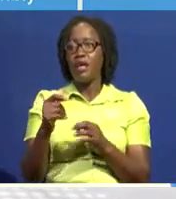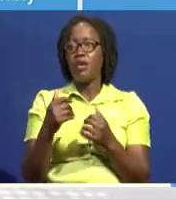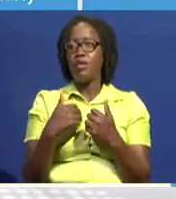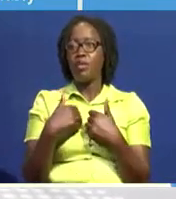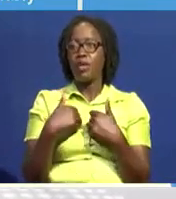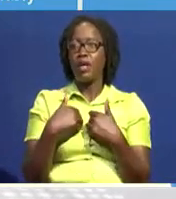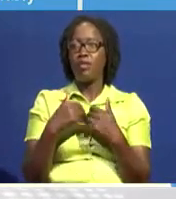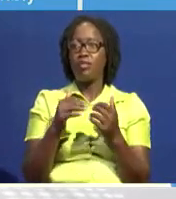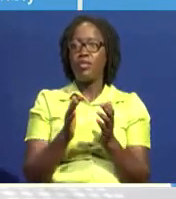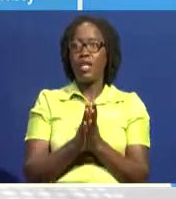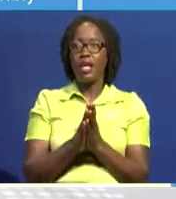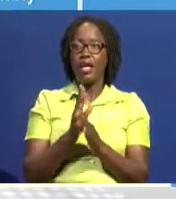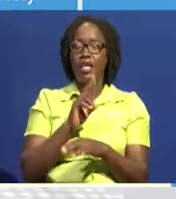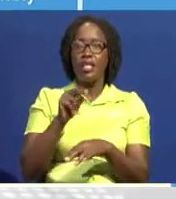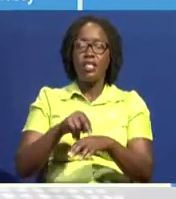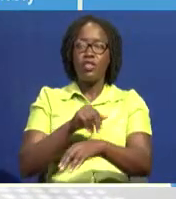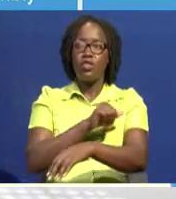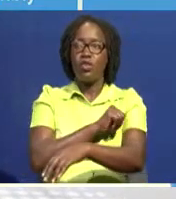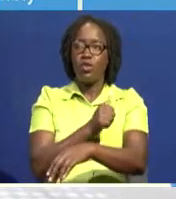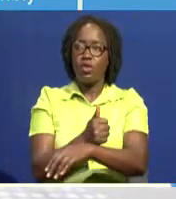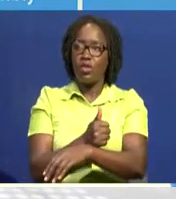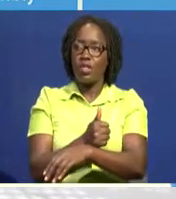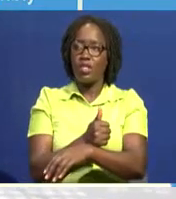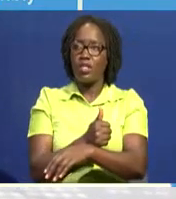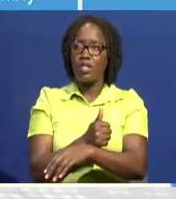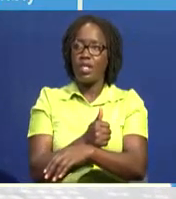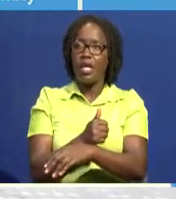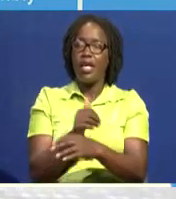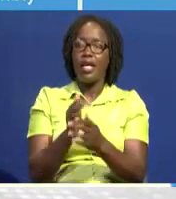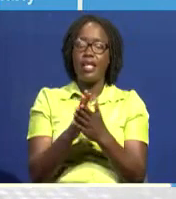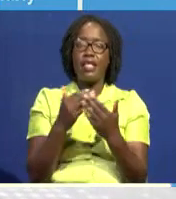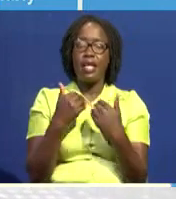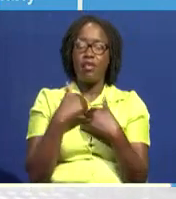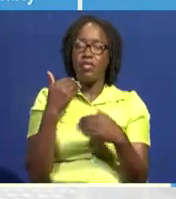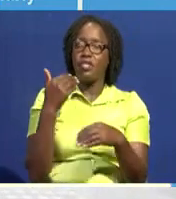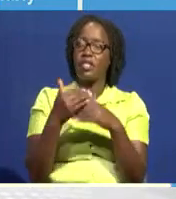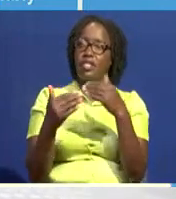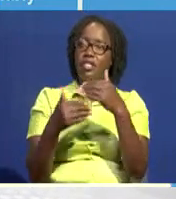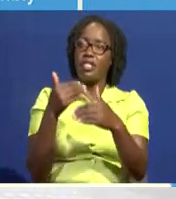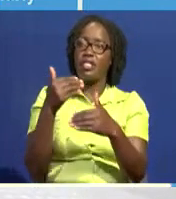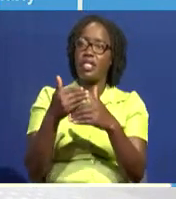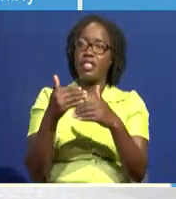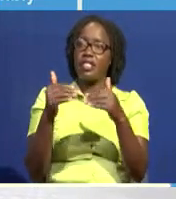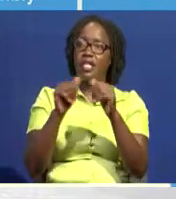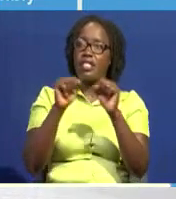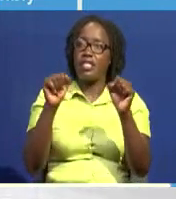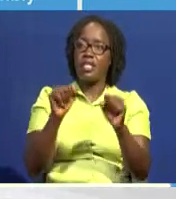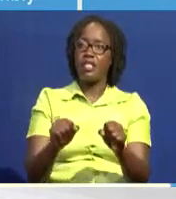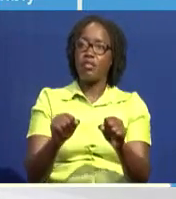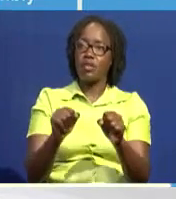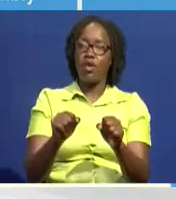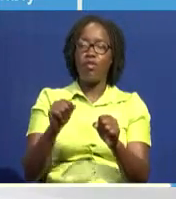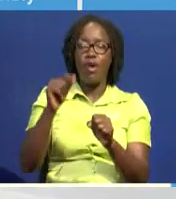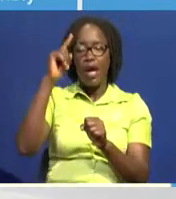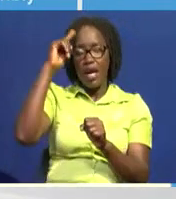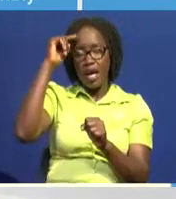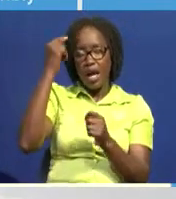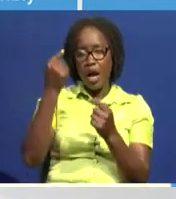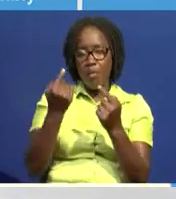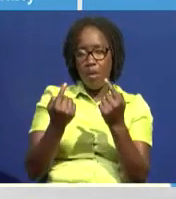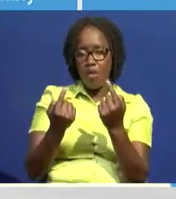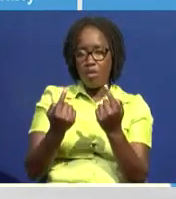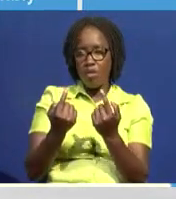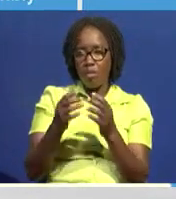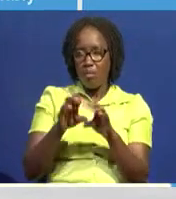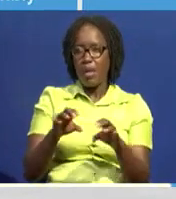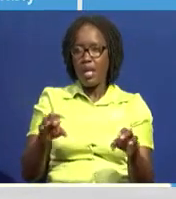the designated national authority, putting in place structures for carbon markets registries. We